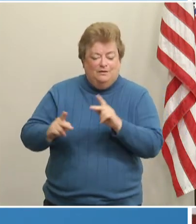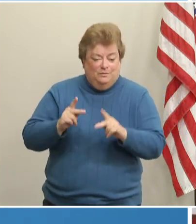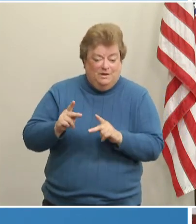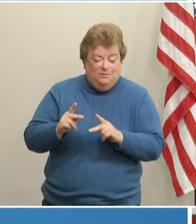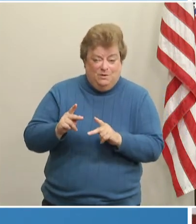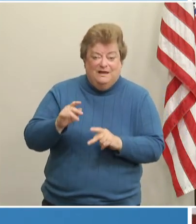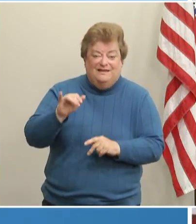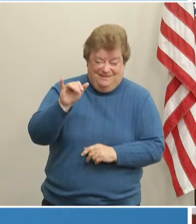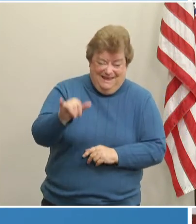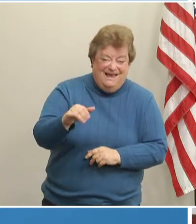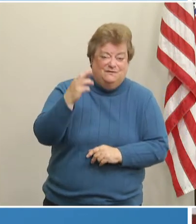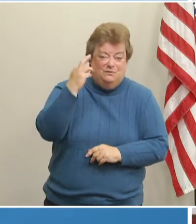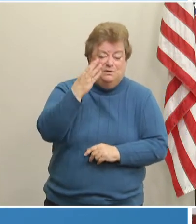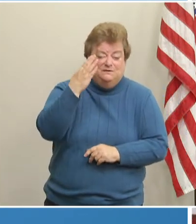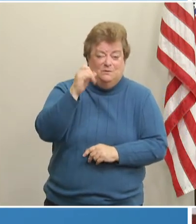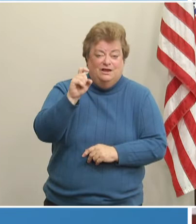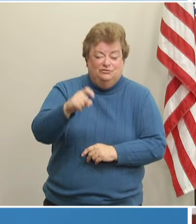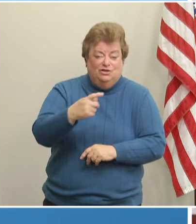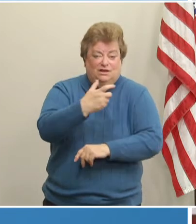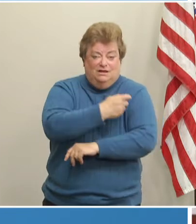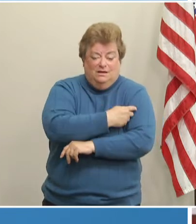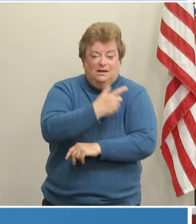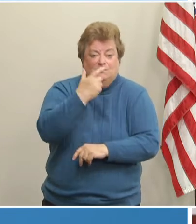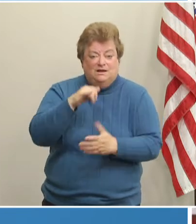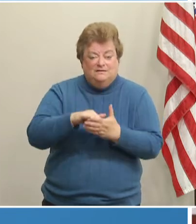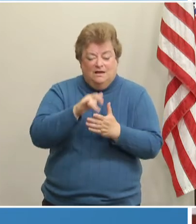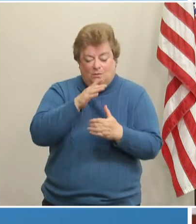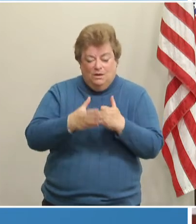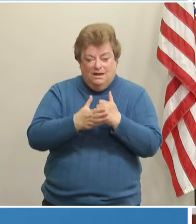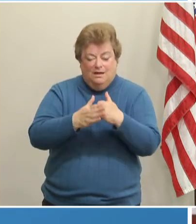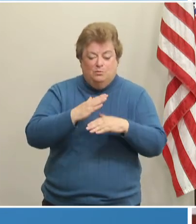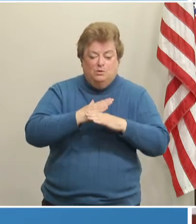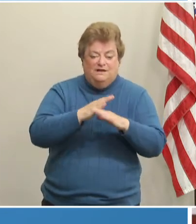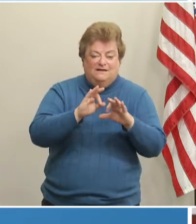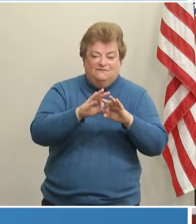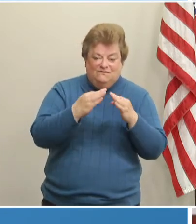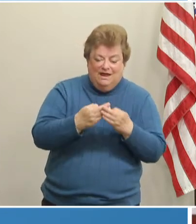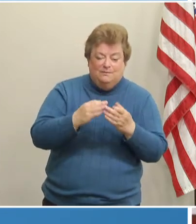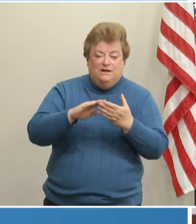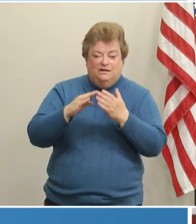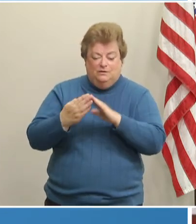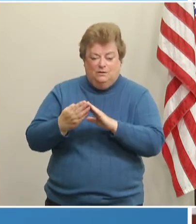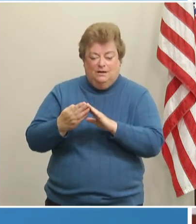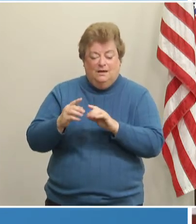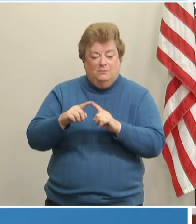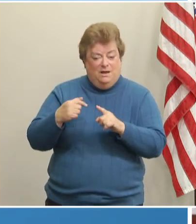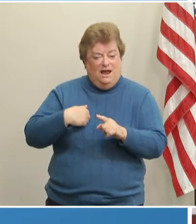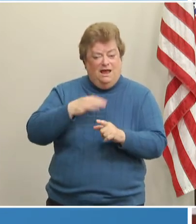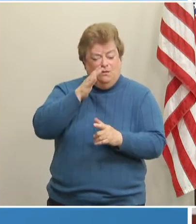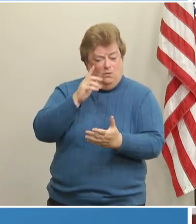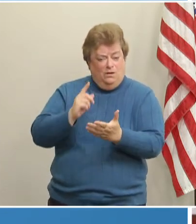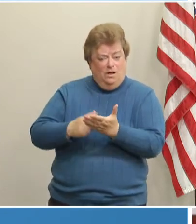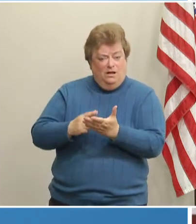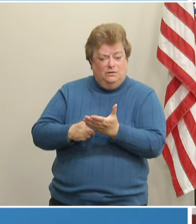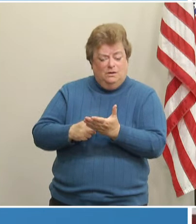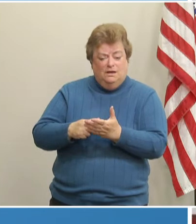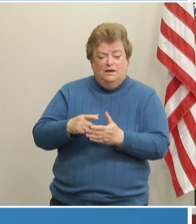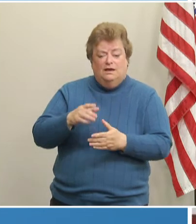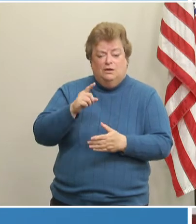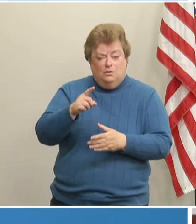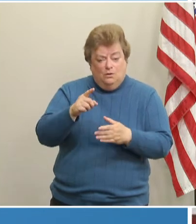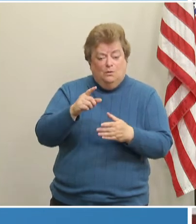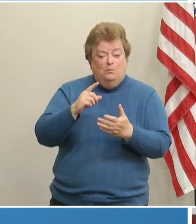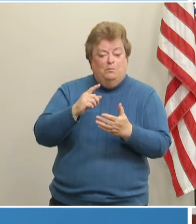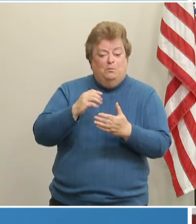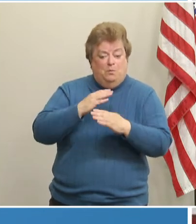reason to get vaccinated, because you're going to protect your family, your community. But I would make the argument, you're going to be protecting